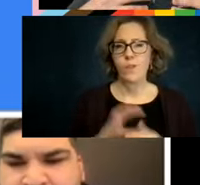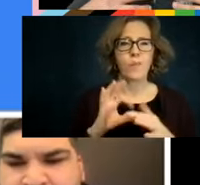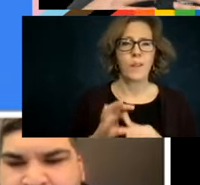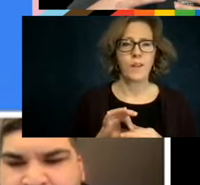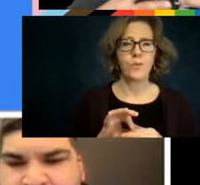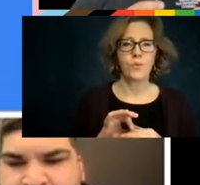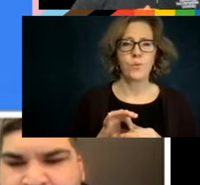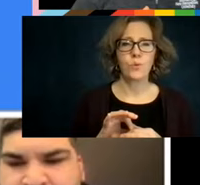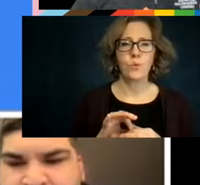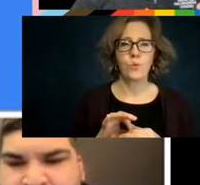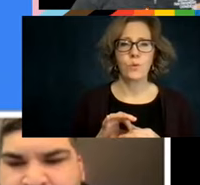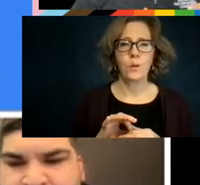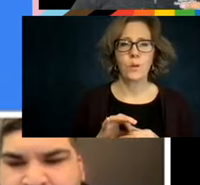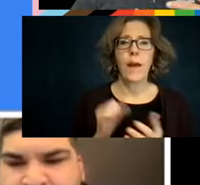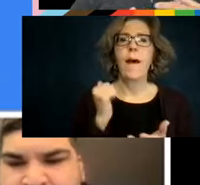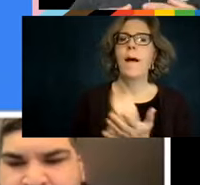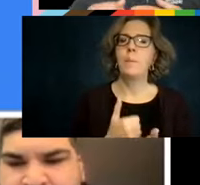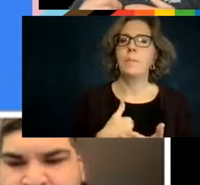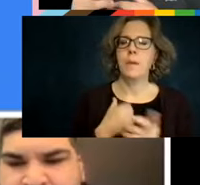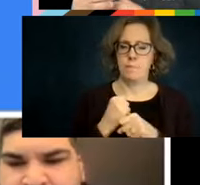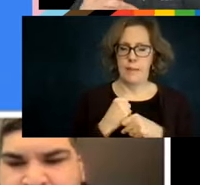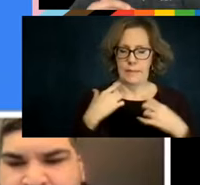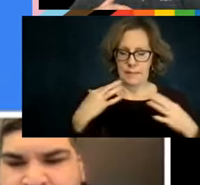me make medical decisions and